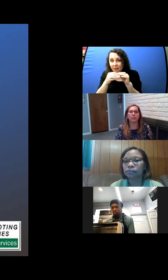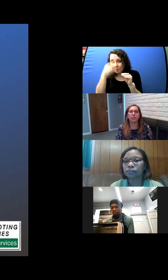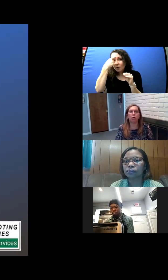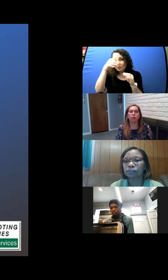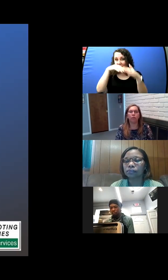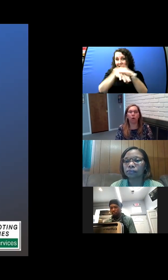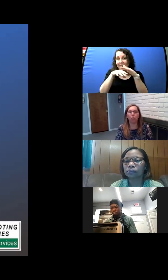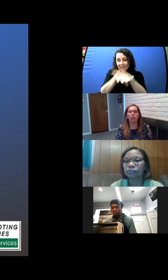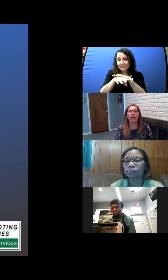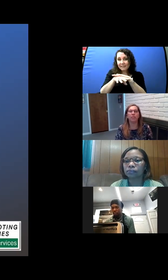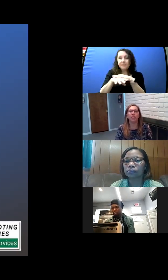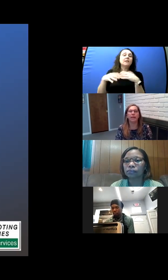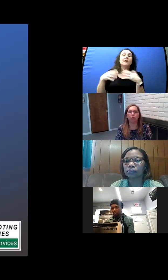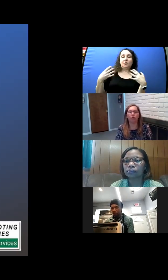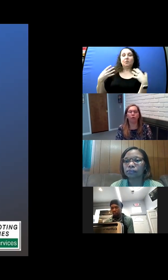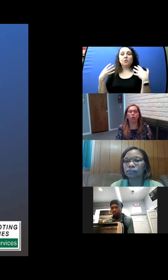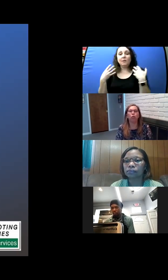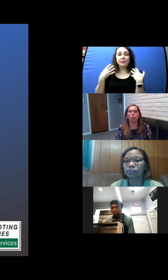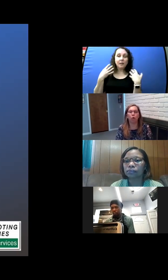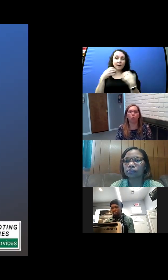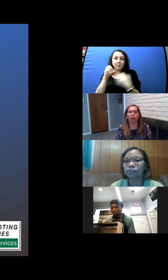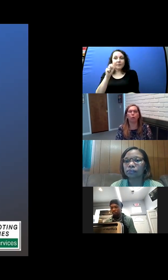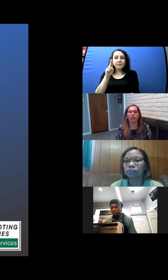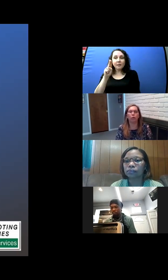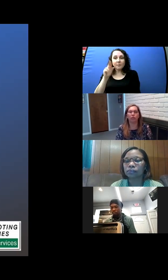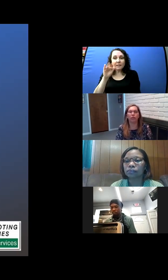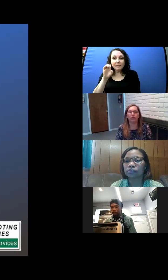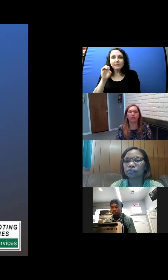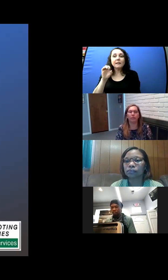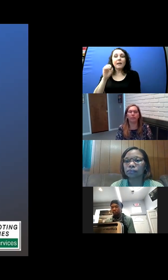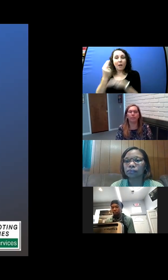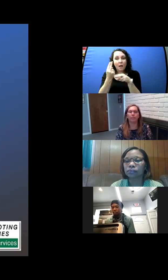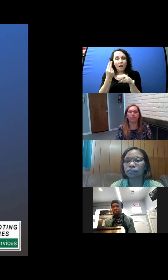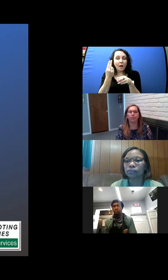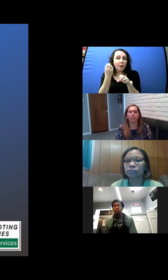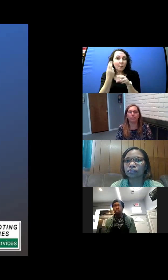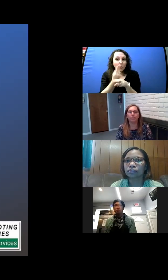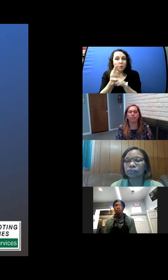an assessment over the phone, and then they can refer you to appropriate resources.